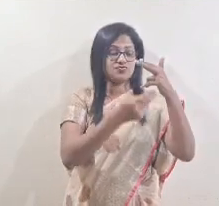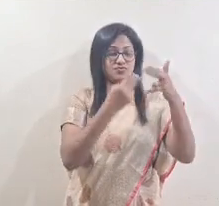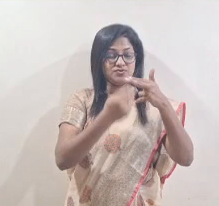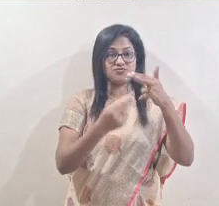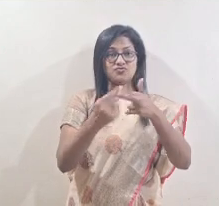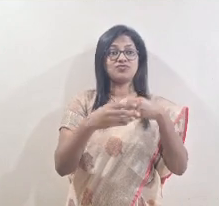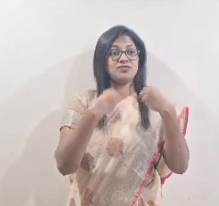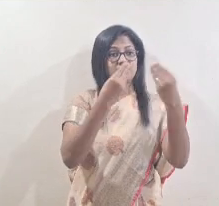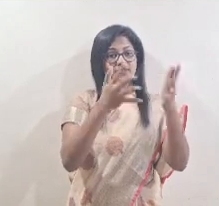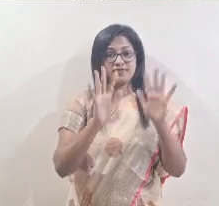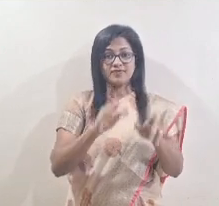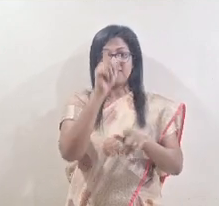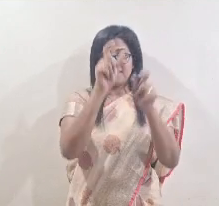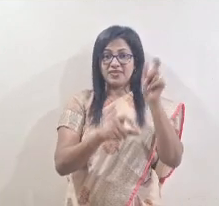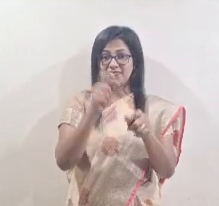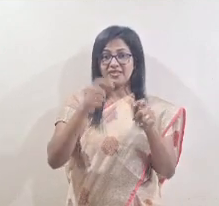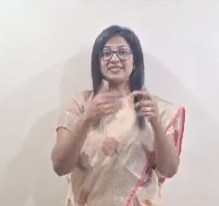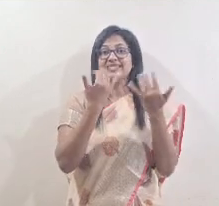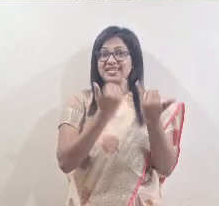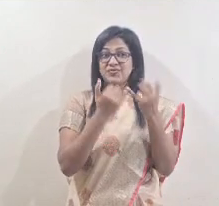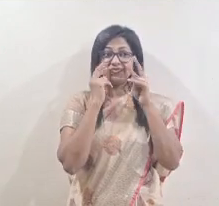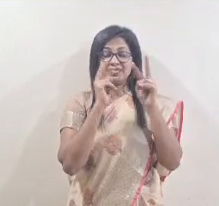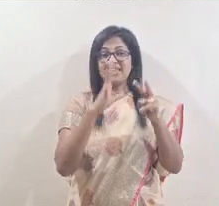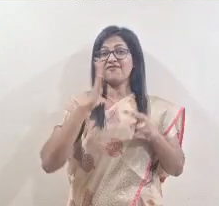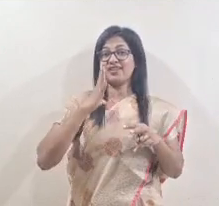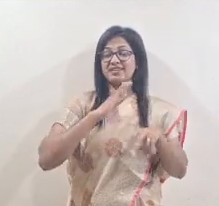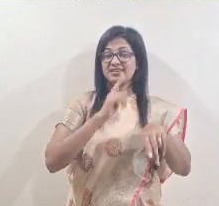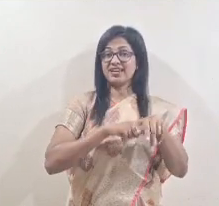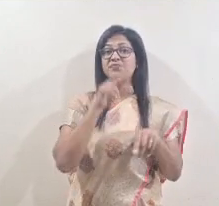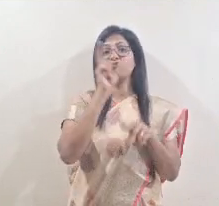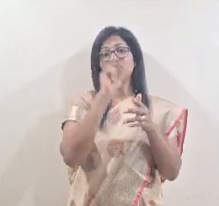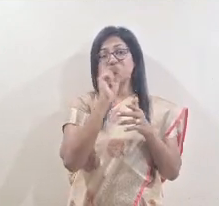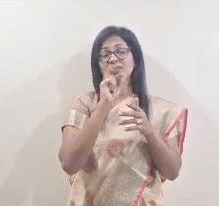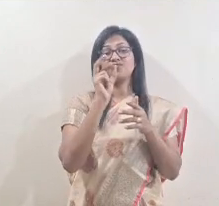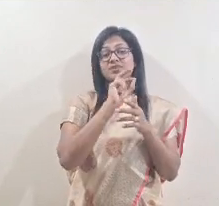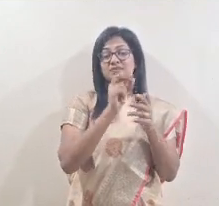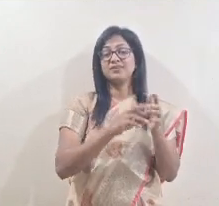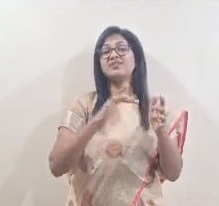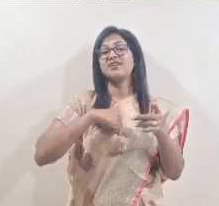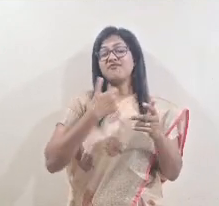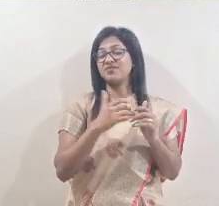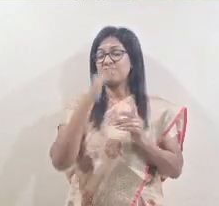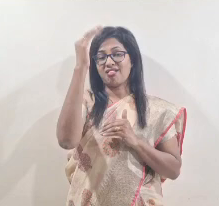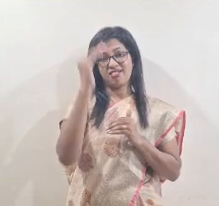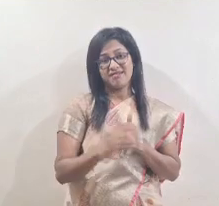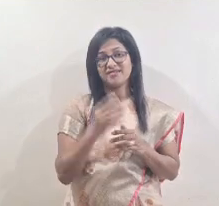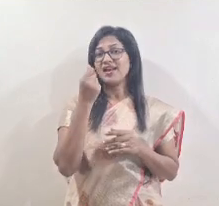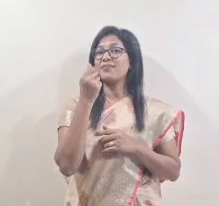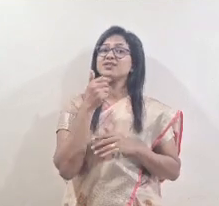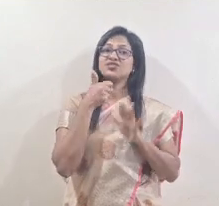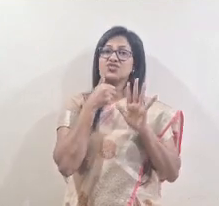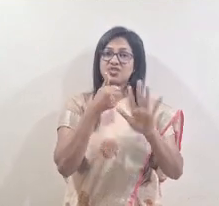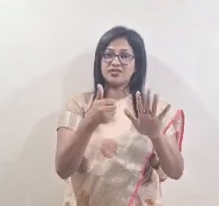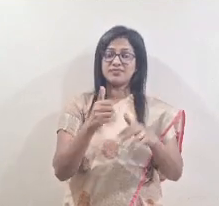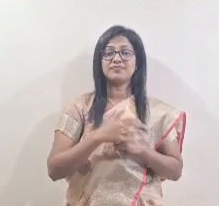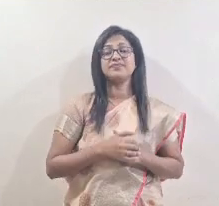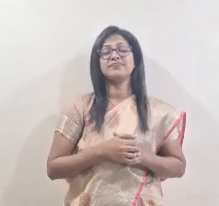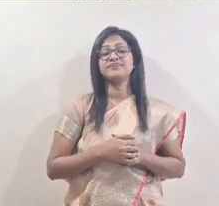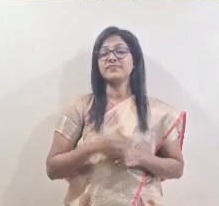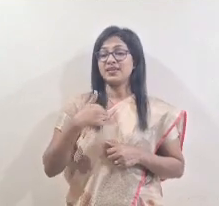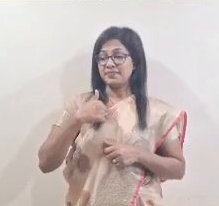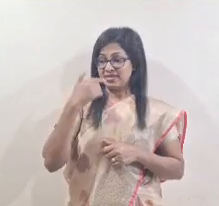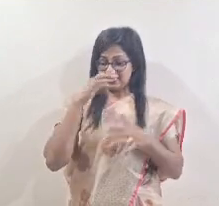people. So if we can see in the existing condition, the waiting time is 20 minutes, comfort is low, and the fare is 6. And I gave, based on